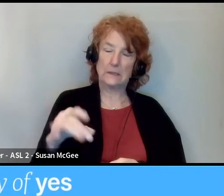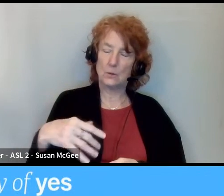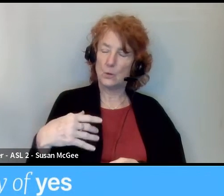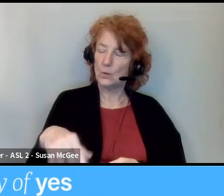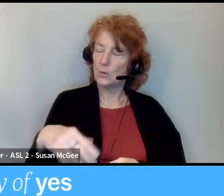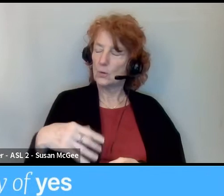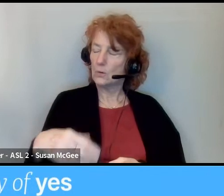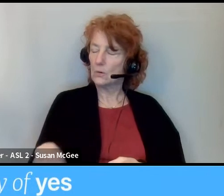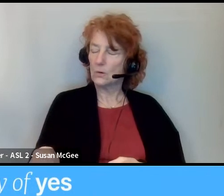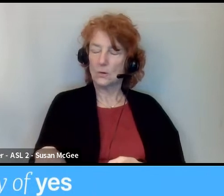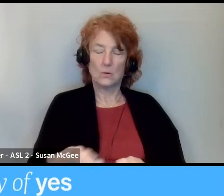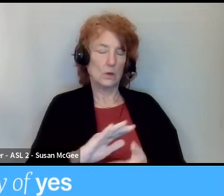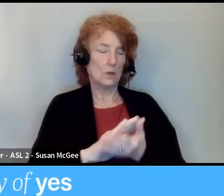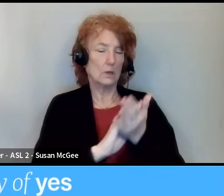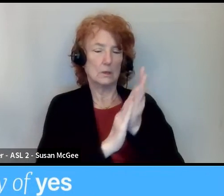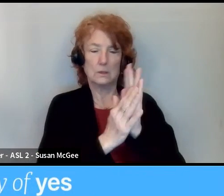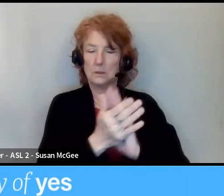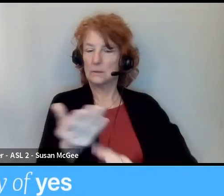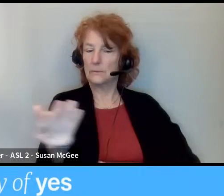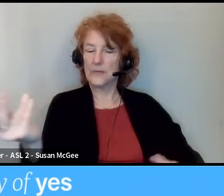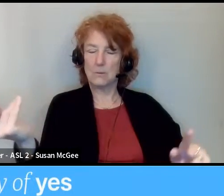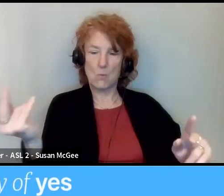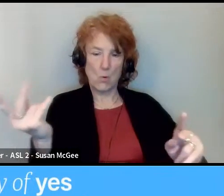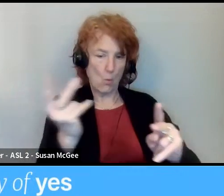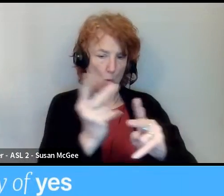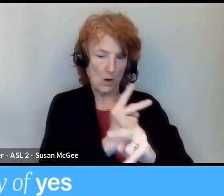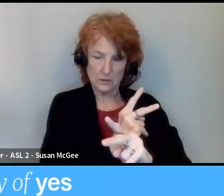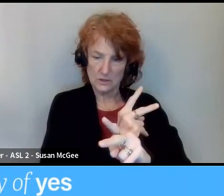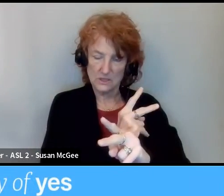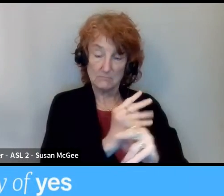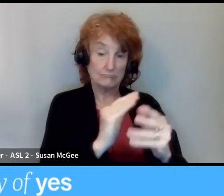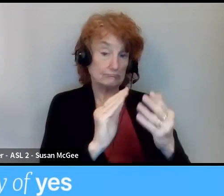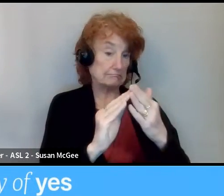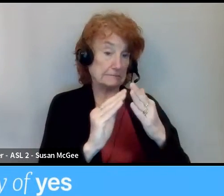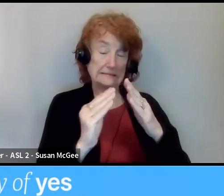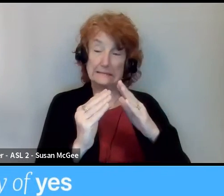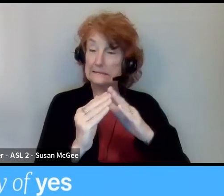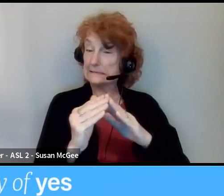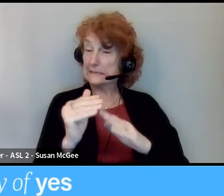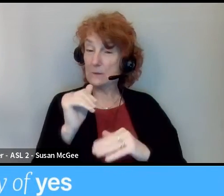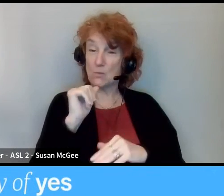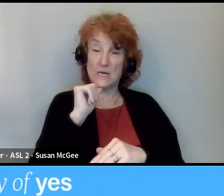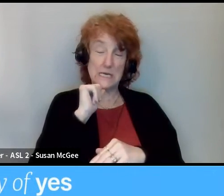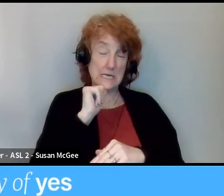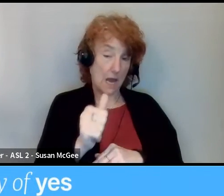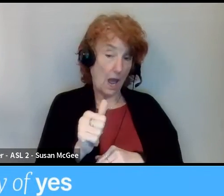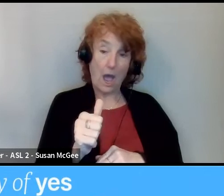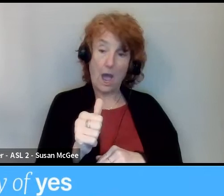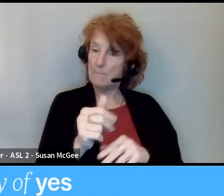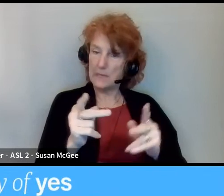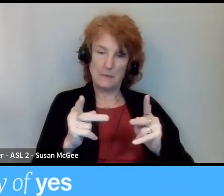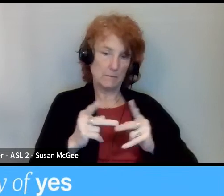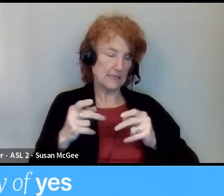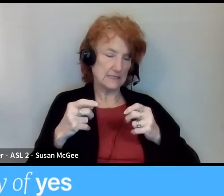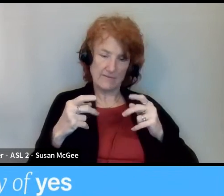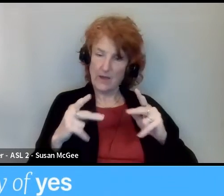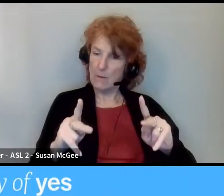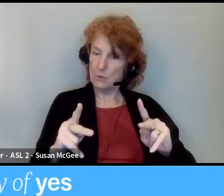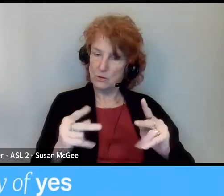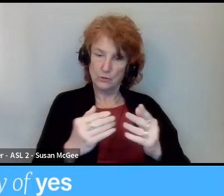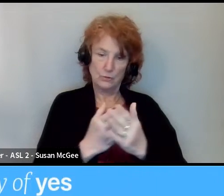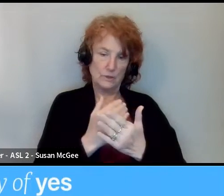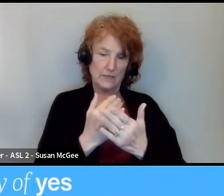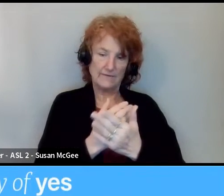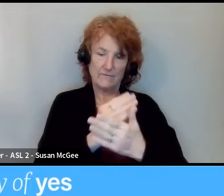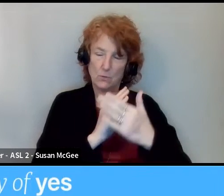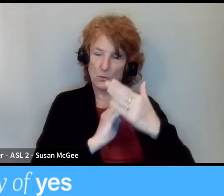that was no longer a place of opportunity for new immigrants or for people lower down the income